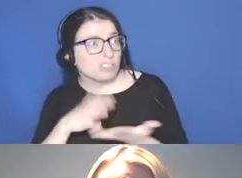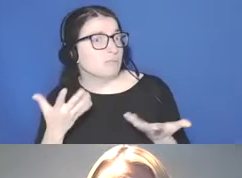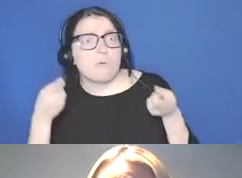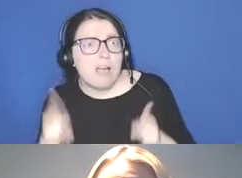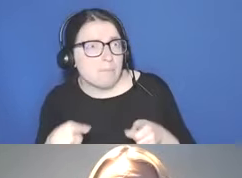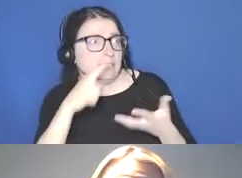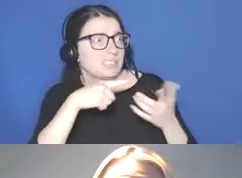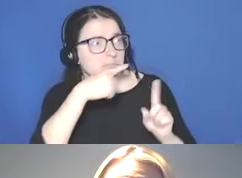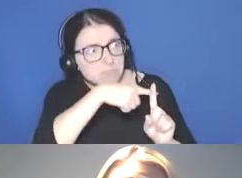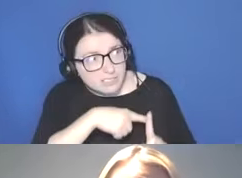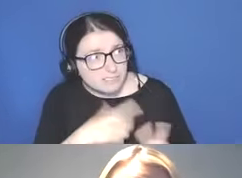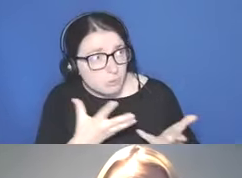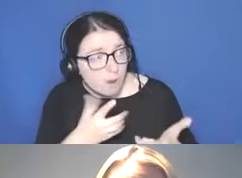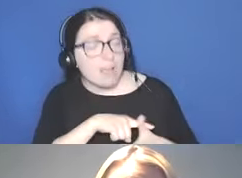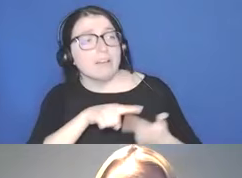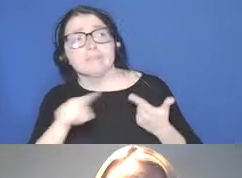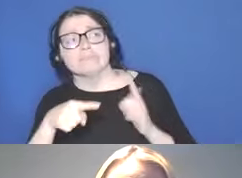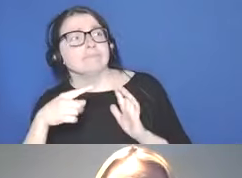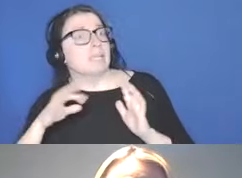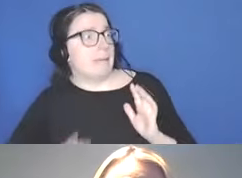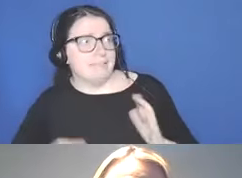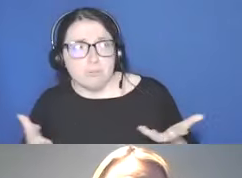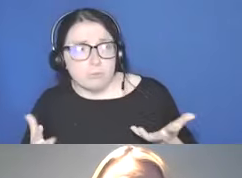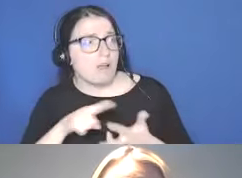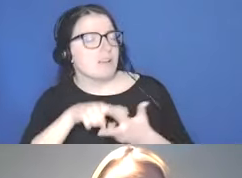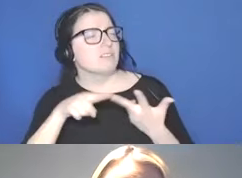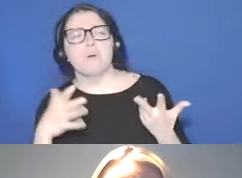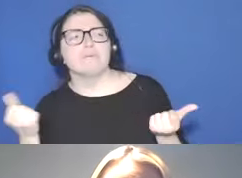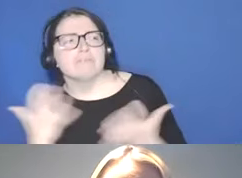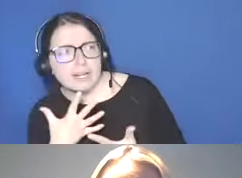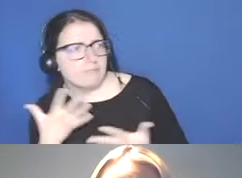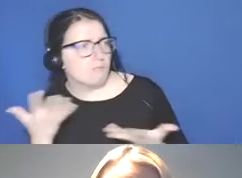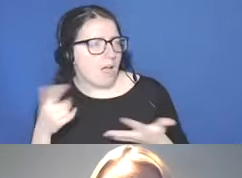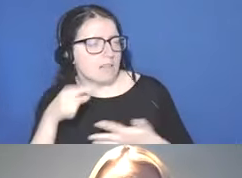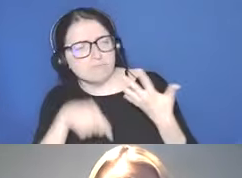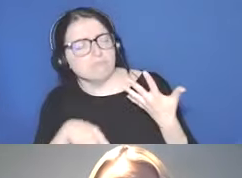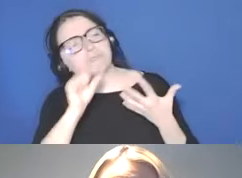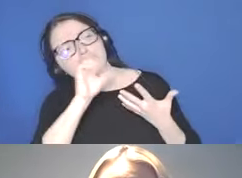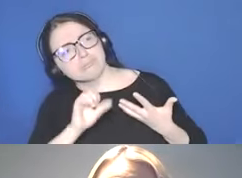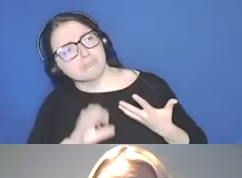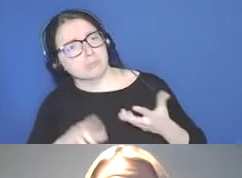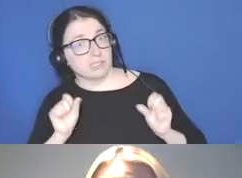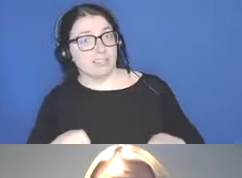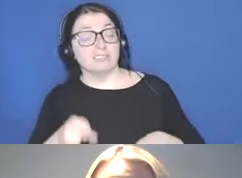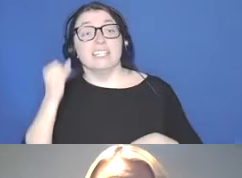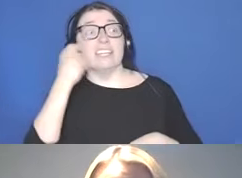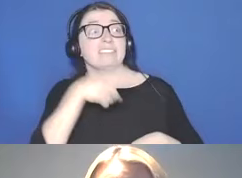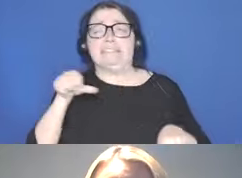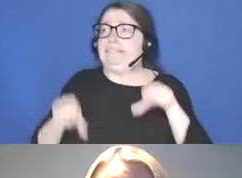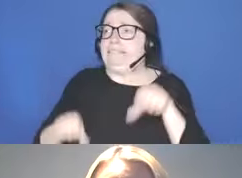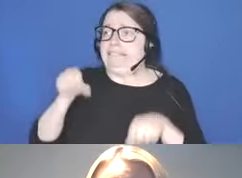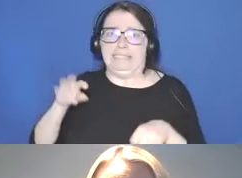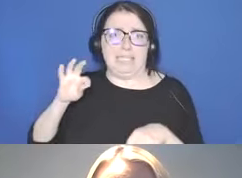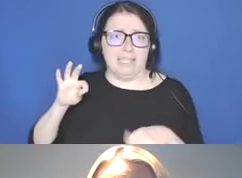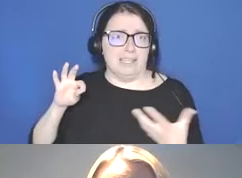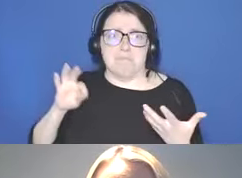they afraid of? What might be the benefits of that? You can try to educate them on the benefits if you are feeling like there would be